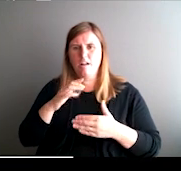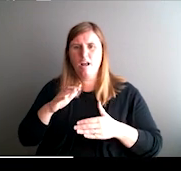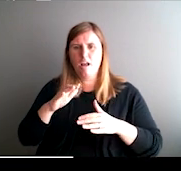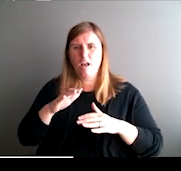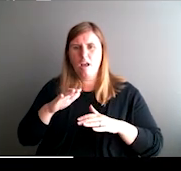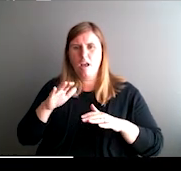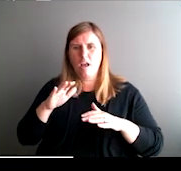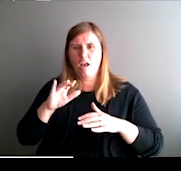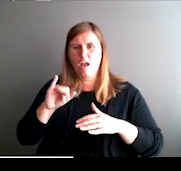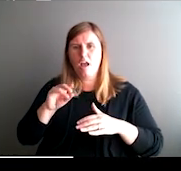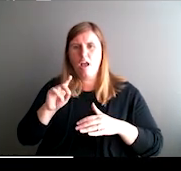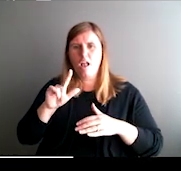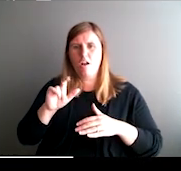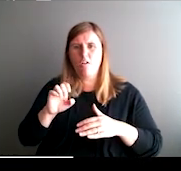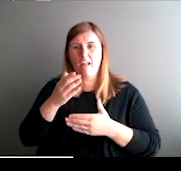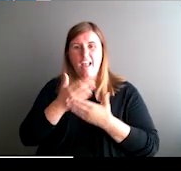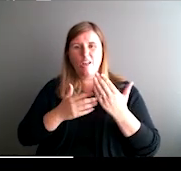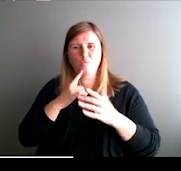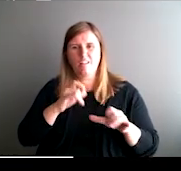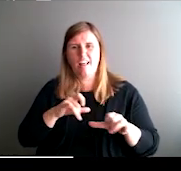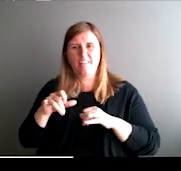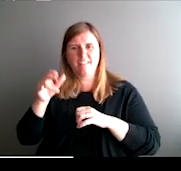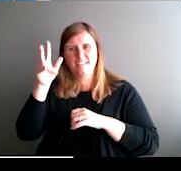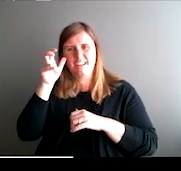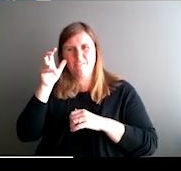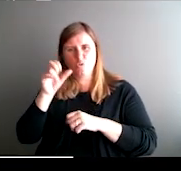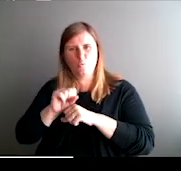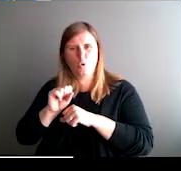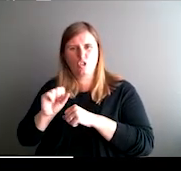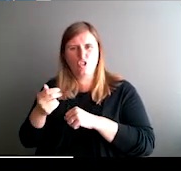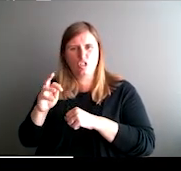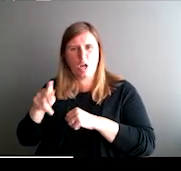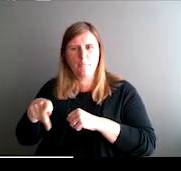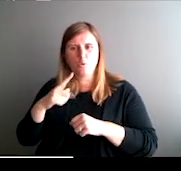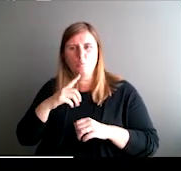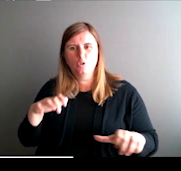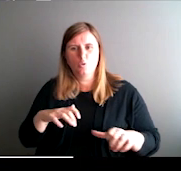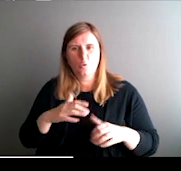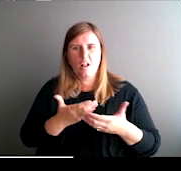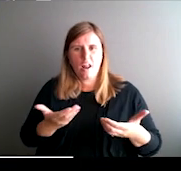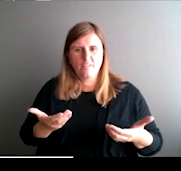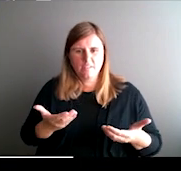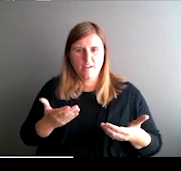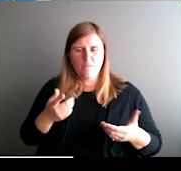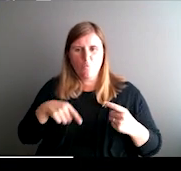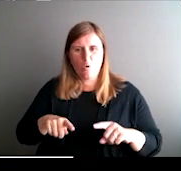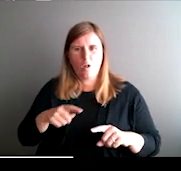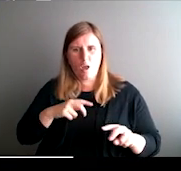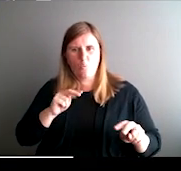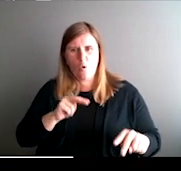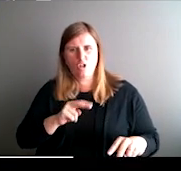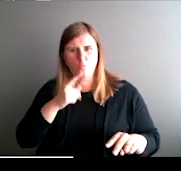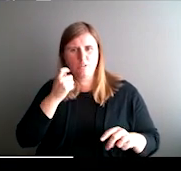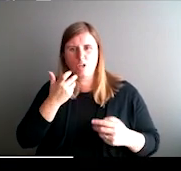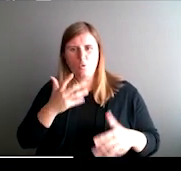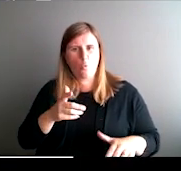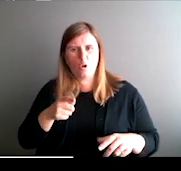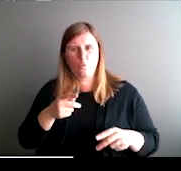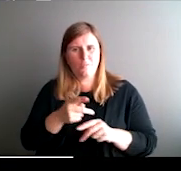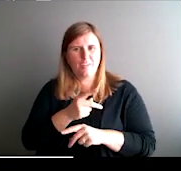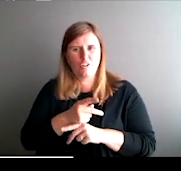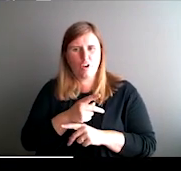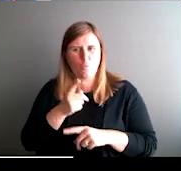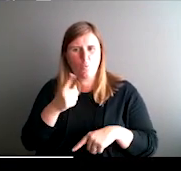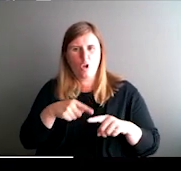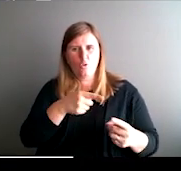were the devil's workshop, Willow. You can't be, what she was saying is, you're going to be doing a lot of stuff while I watch you because I don't want you figuring out